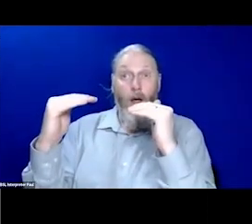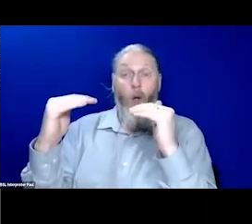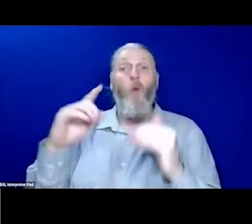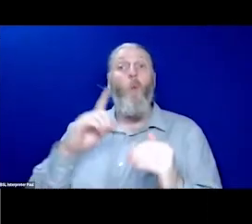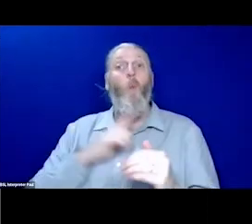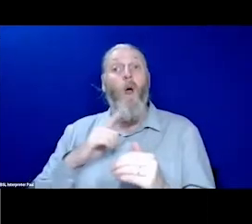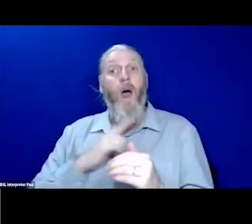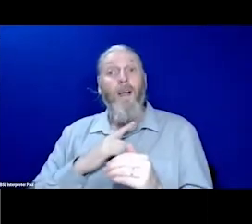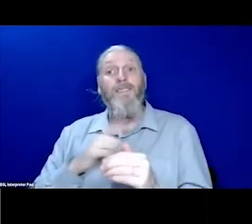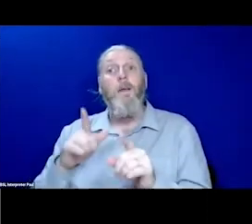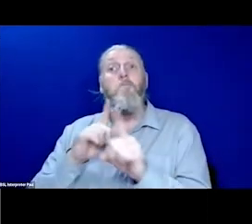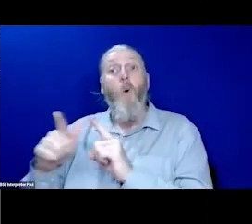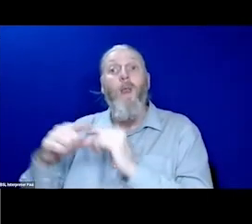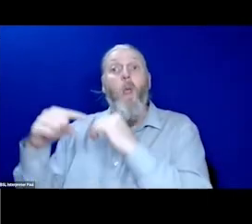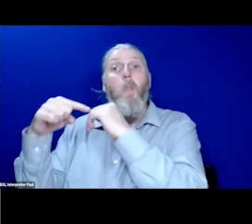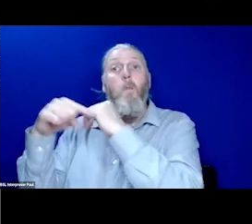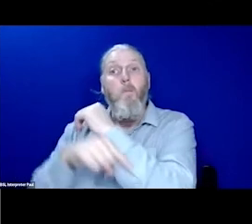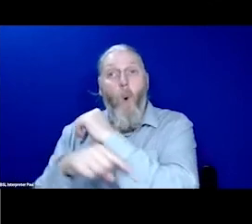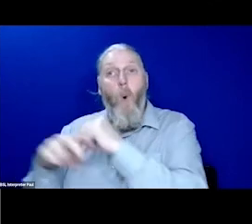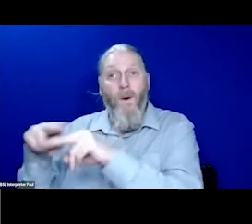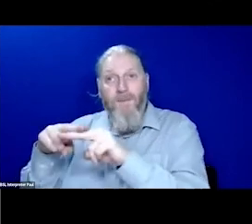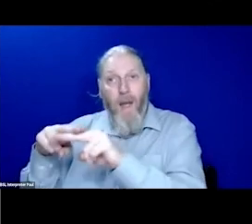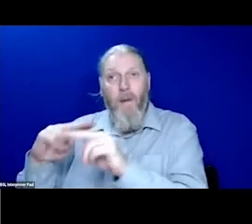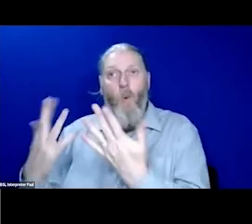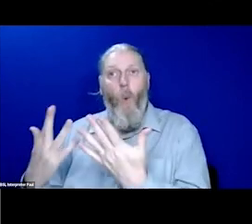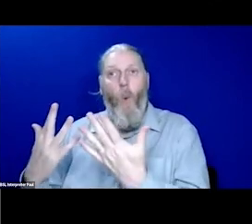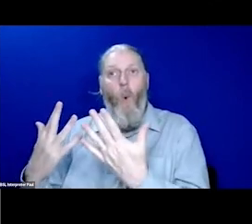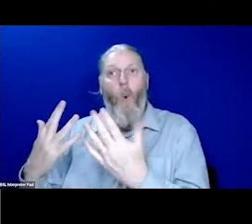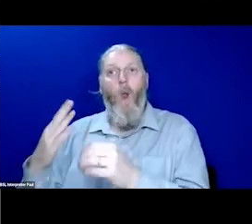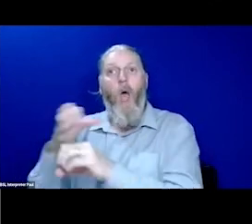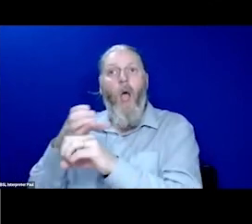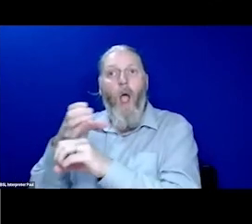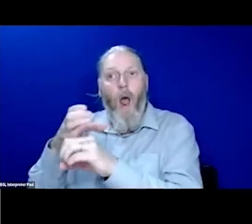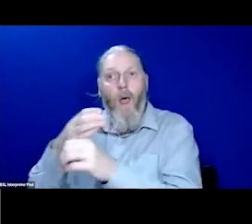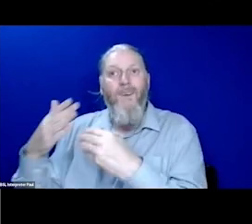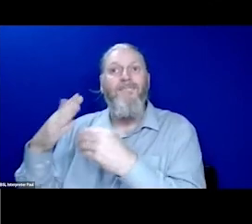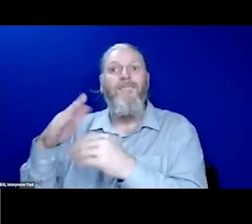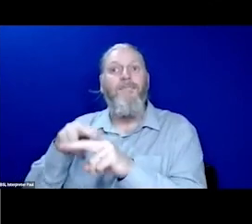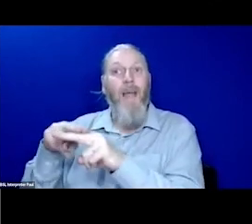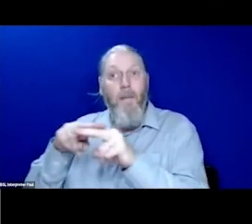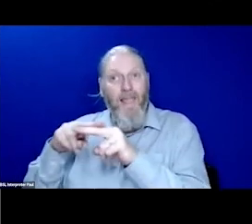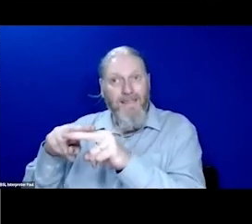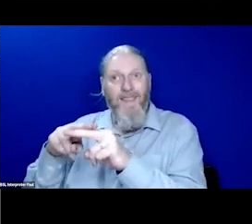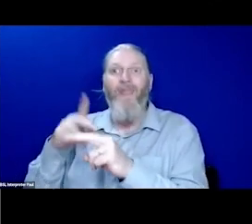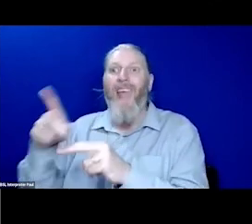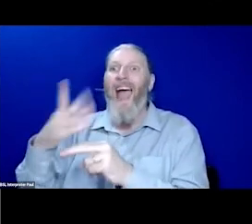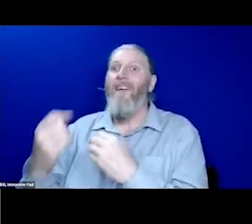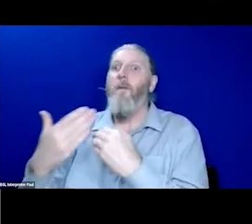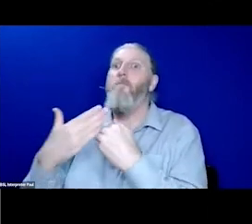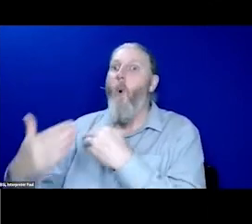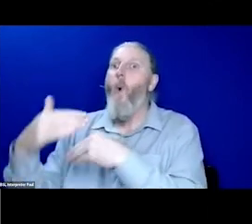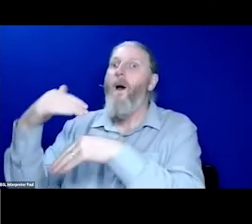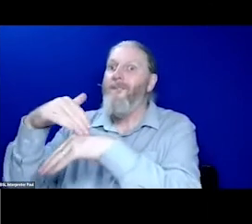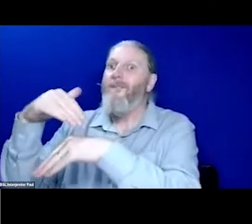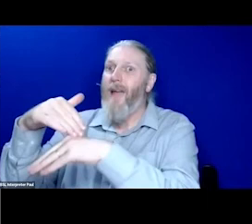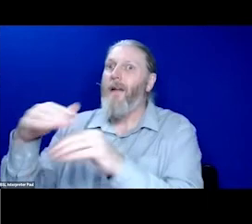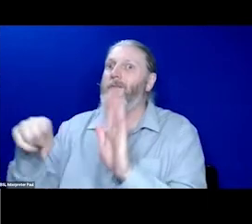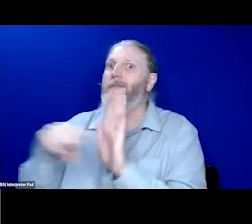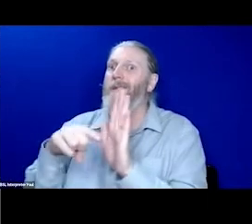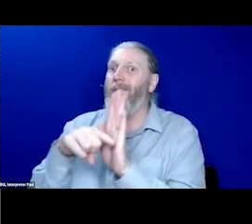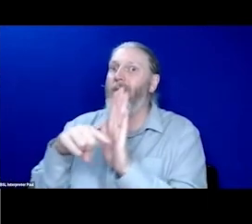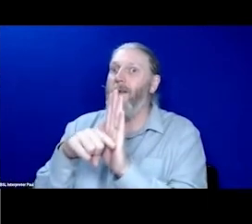of colour, but also that has numerous benefits for their mental and physical health. And